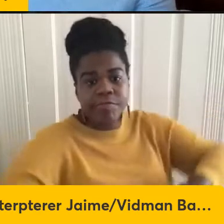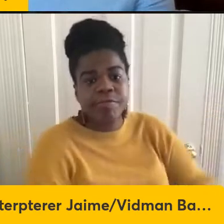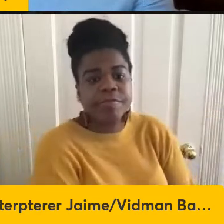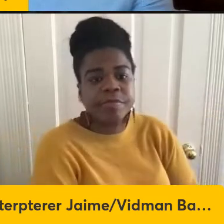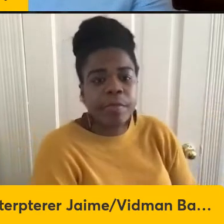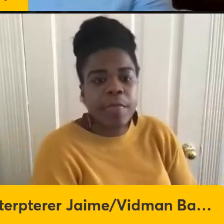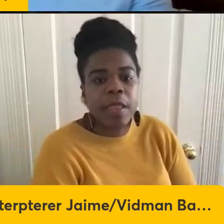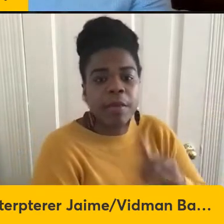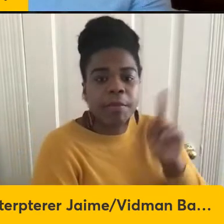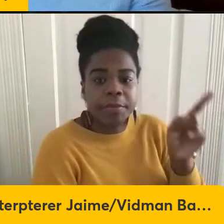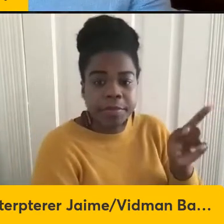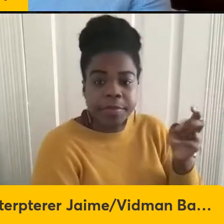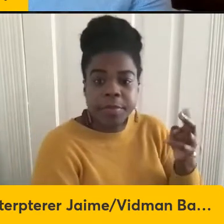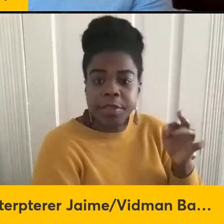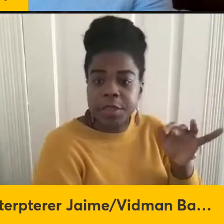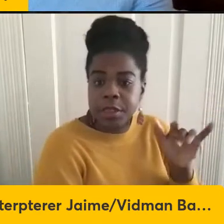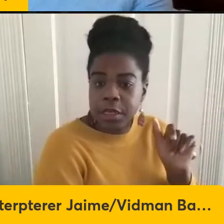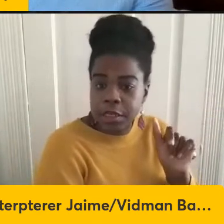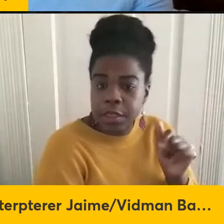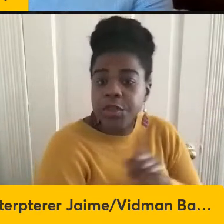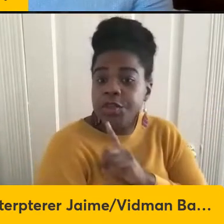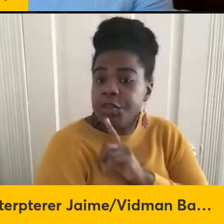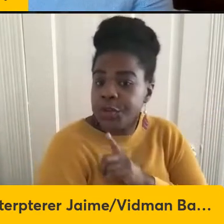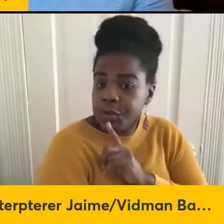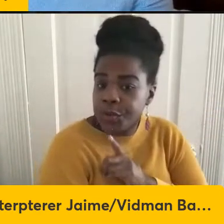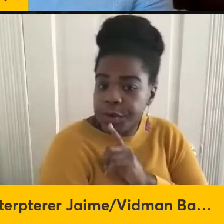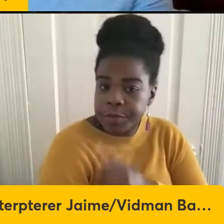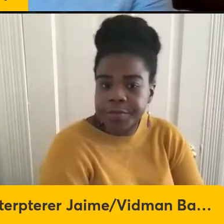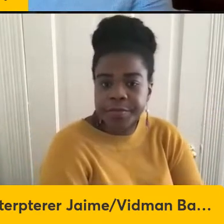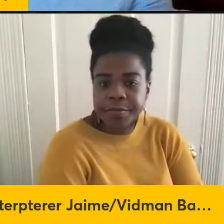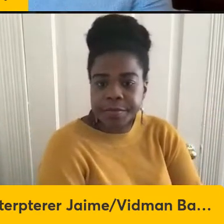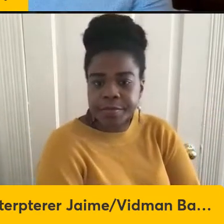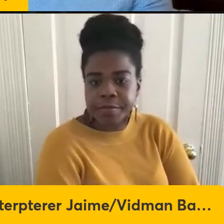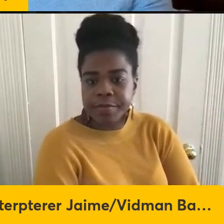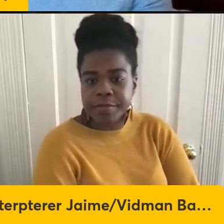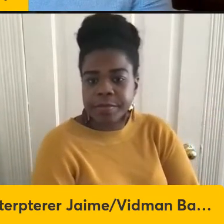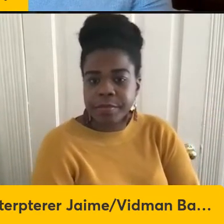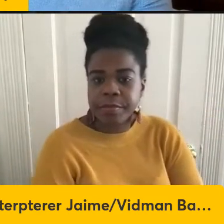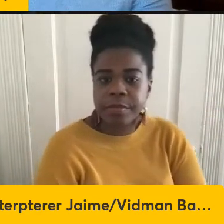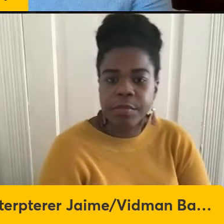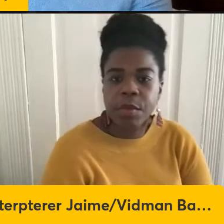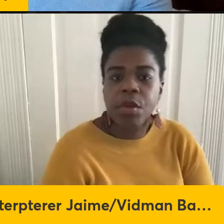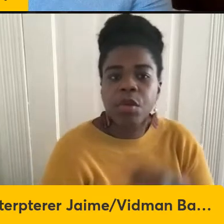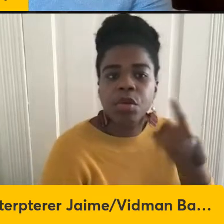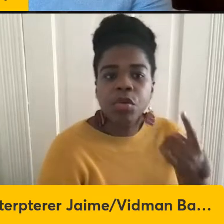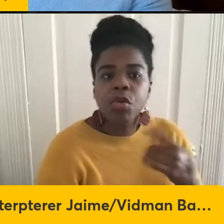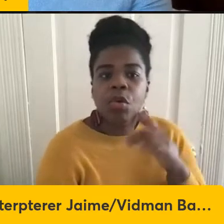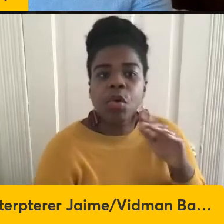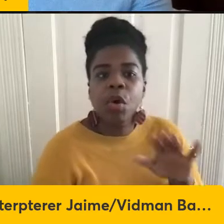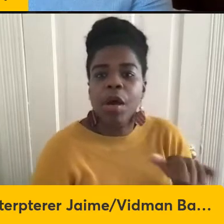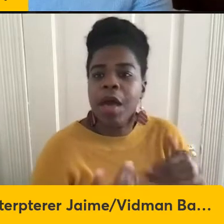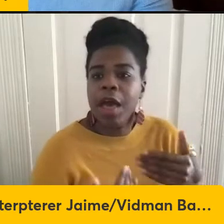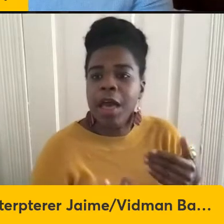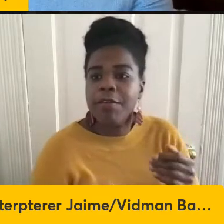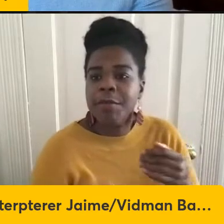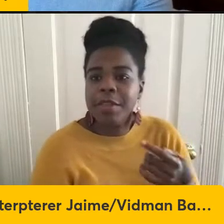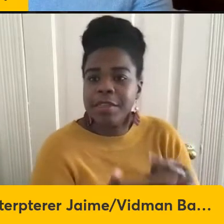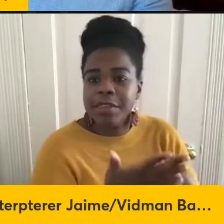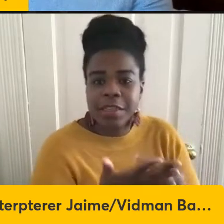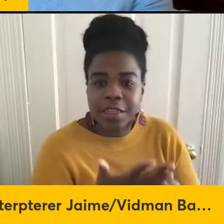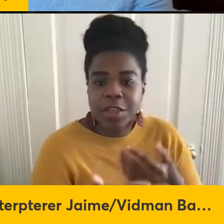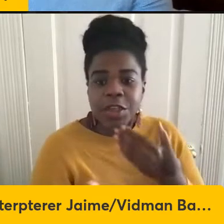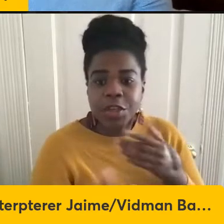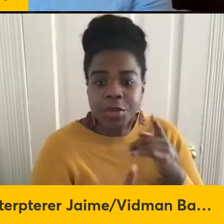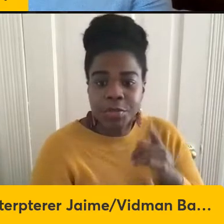Sure. I mean, you all have been bringing up so many great points. I